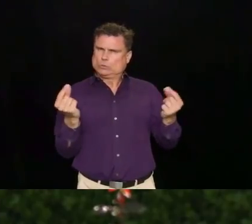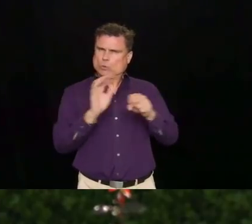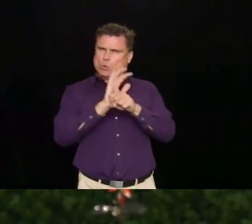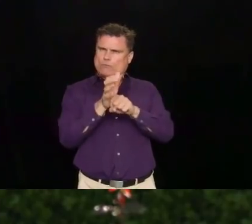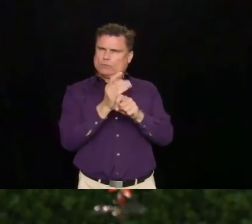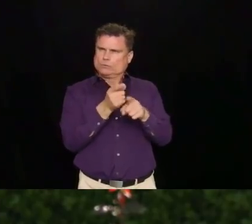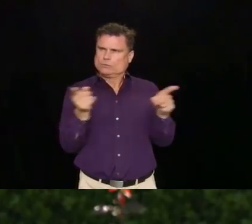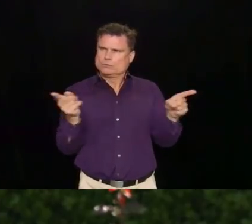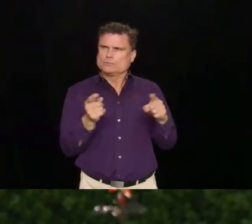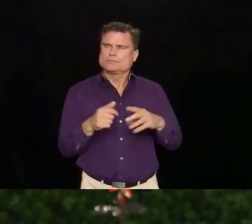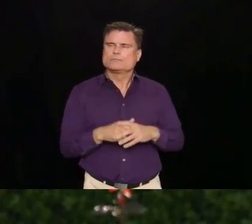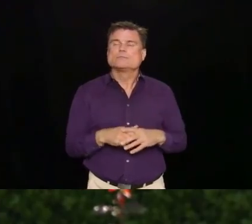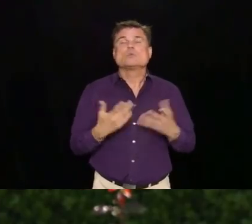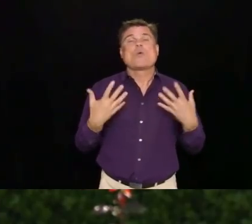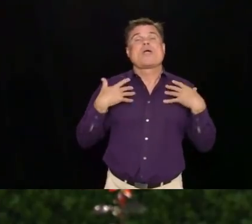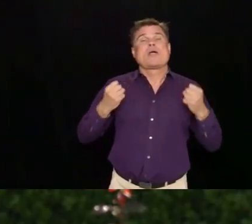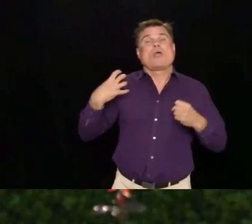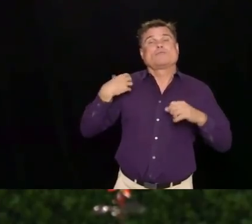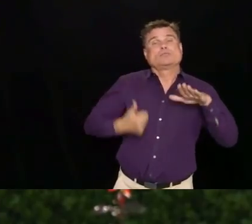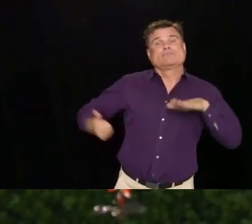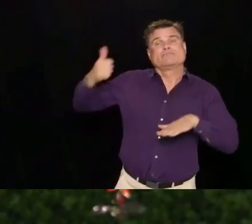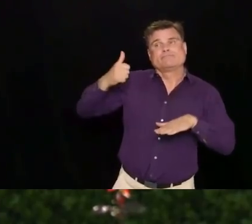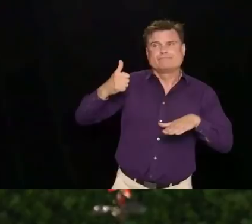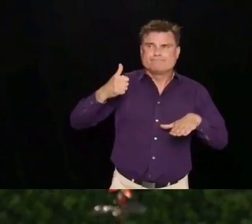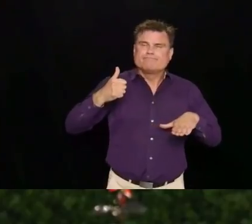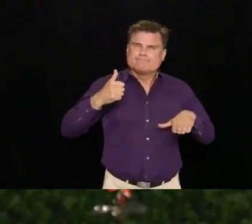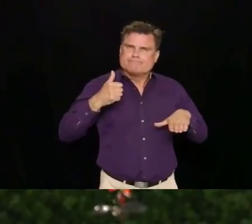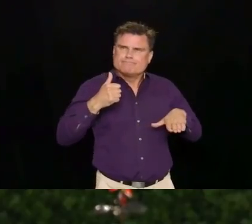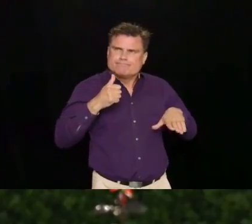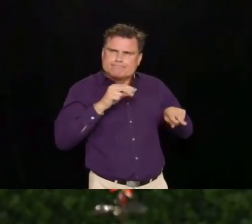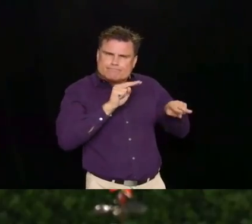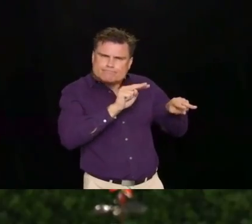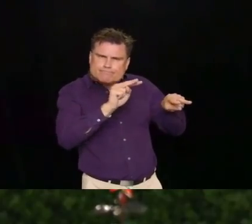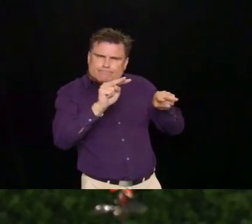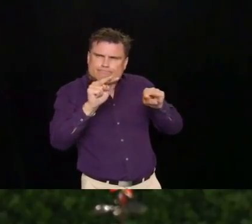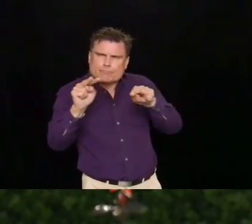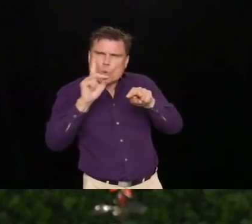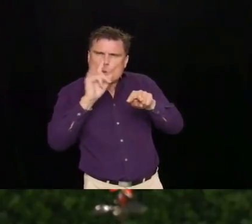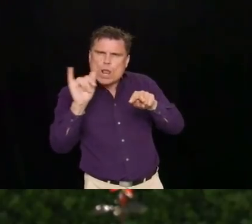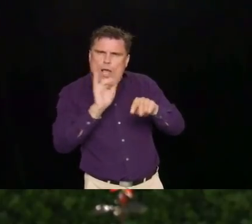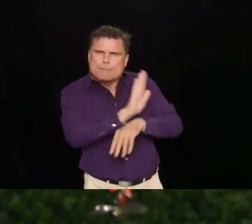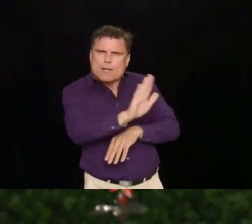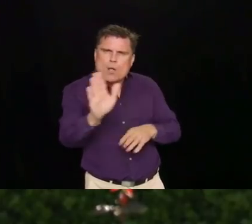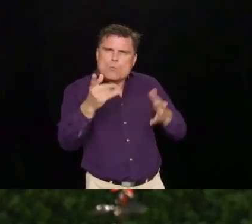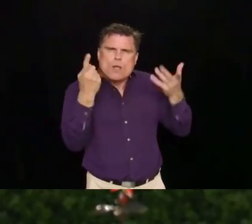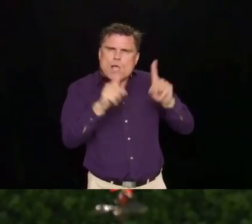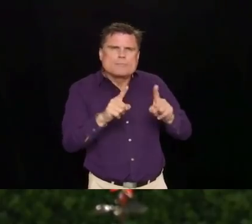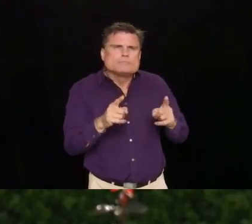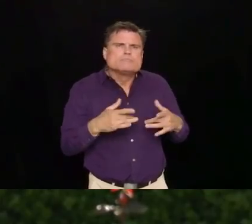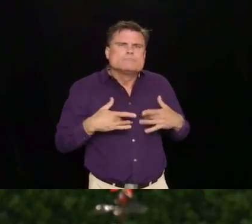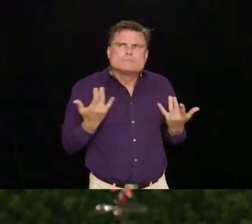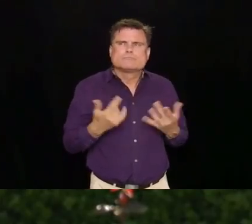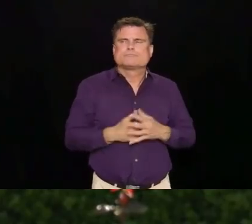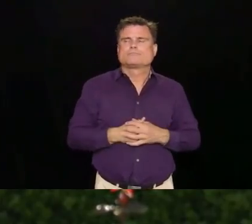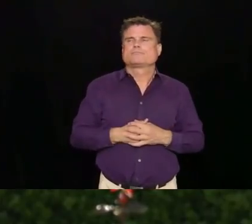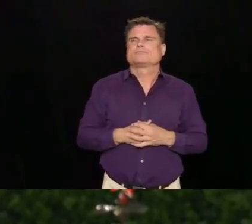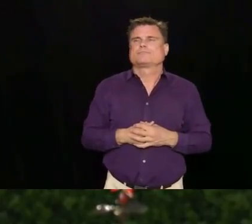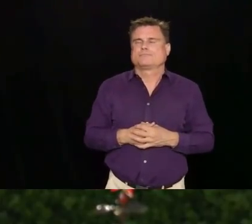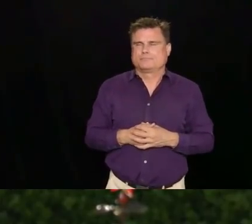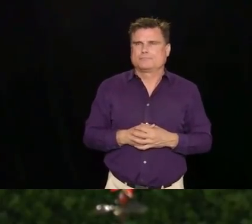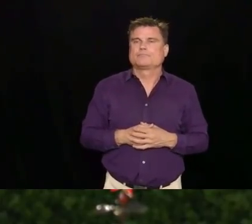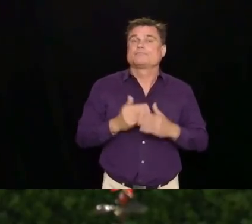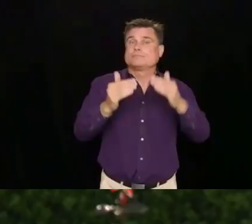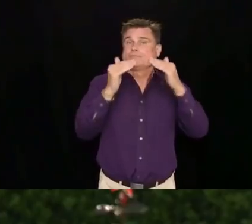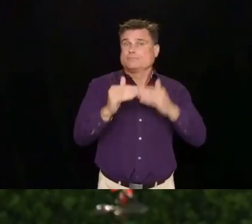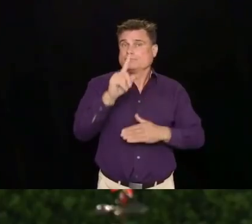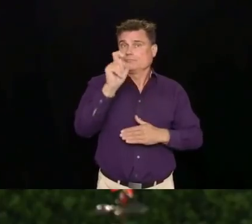Interior Health and that the BC CDC as to the level of risk. Next question is from Claudia Van Emmerich, Global